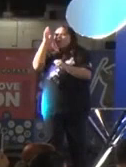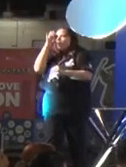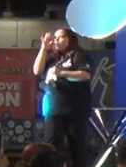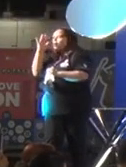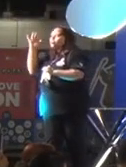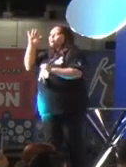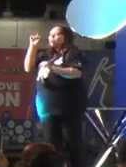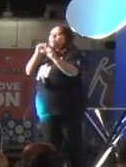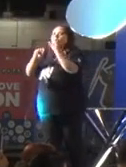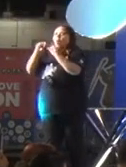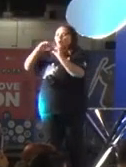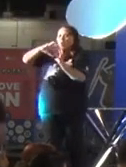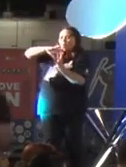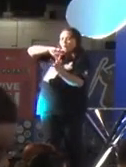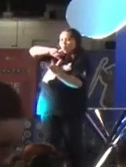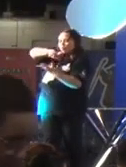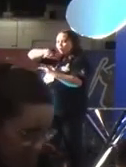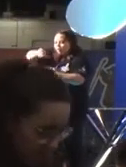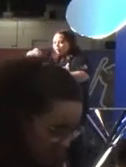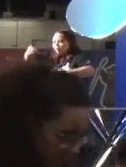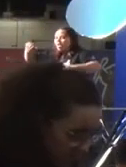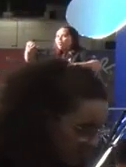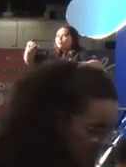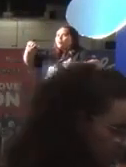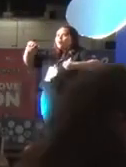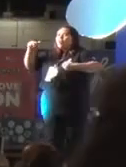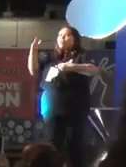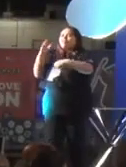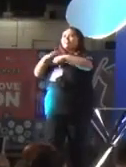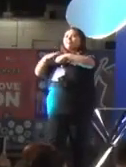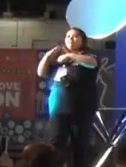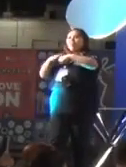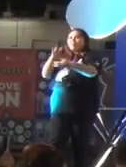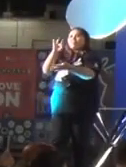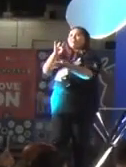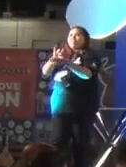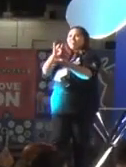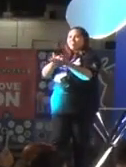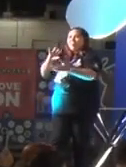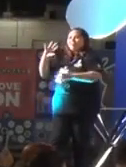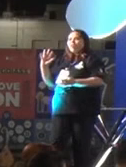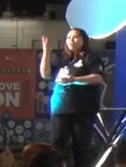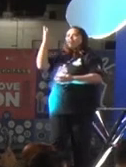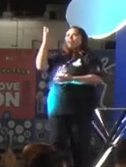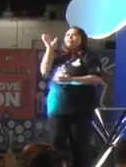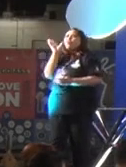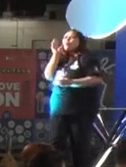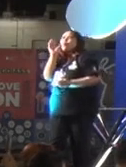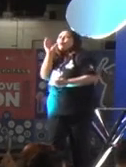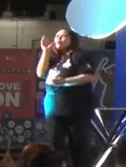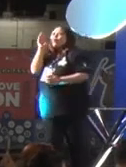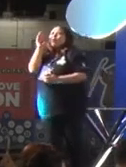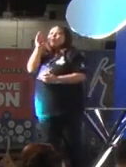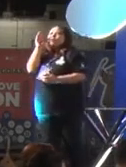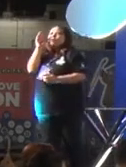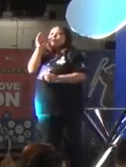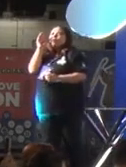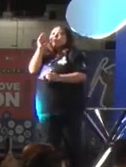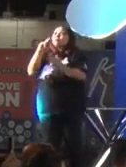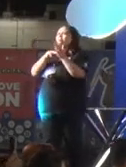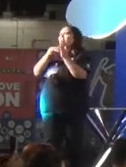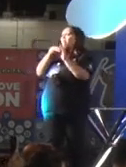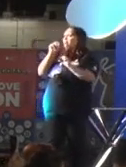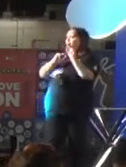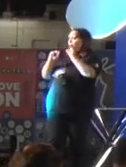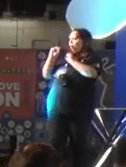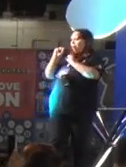universe exist. Be curious." And what he means with this, he means he wants us